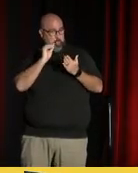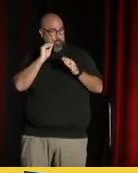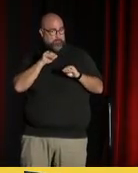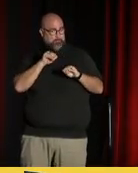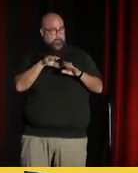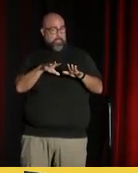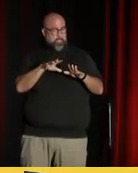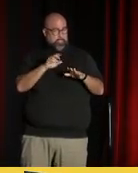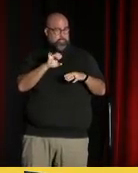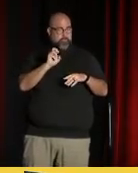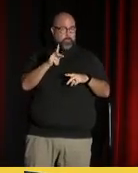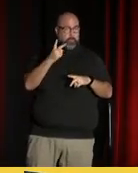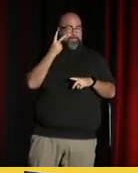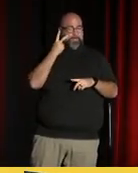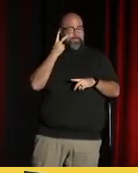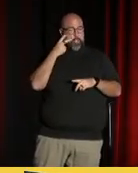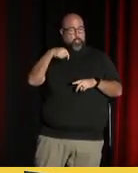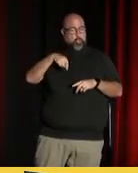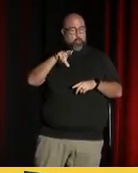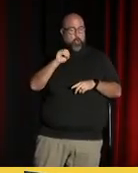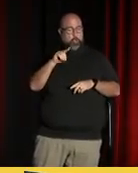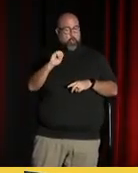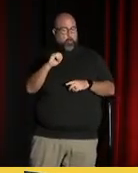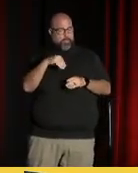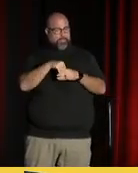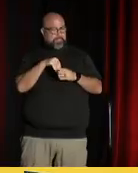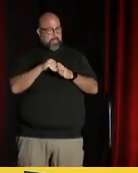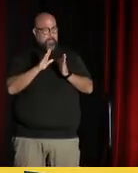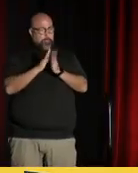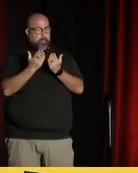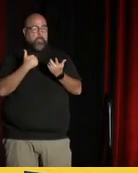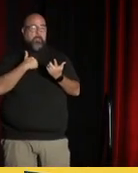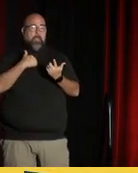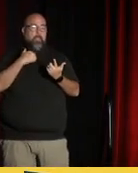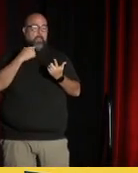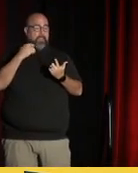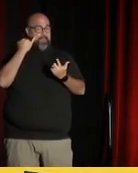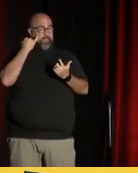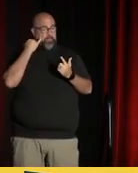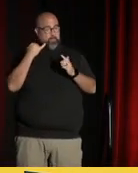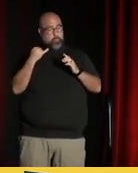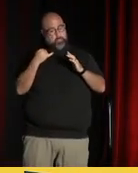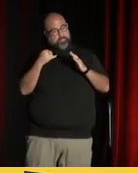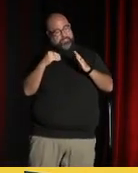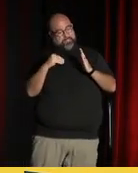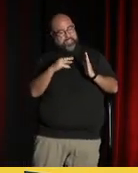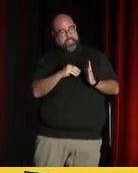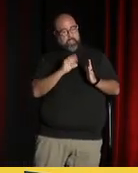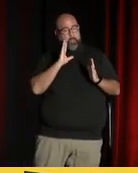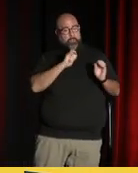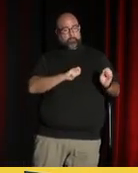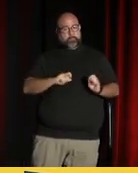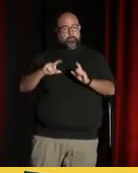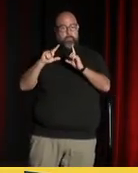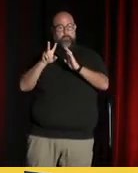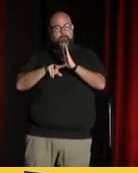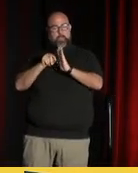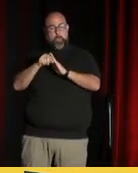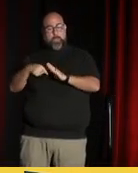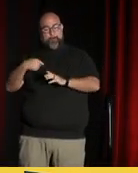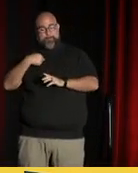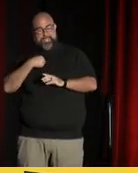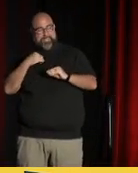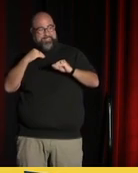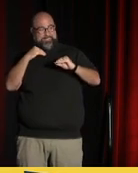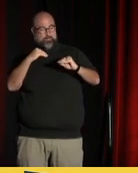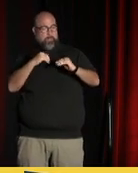see a QR code inside the book. And if you scan that, it will take you to a video of me teaching you